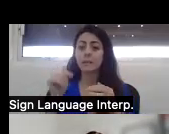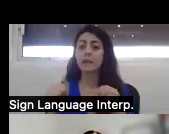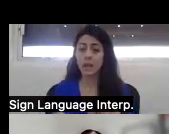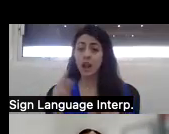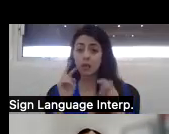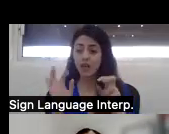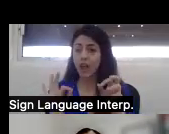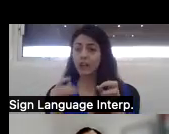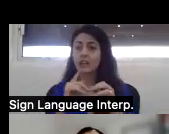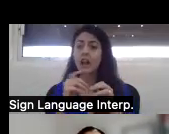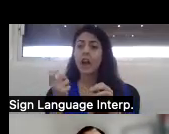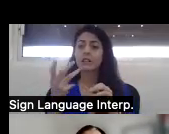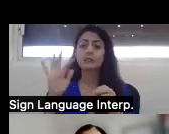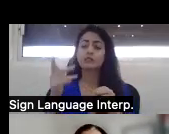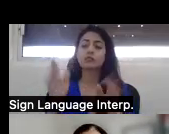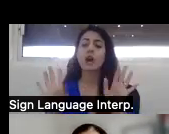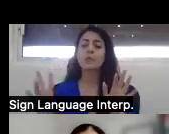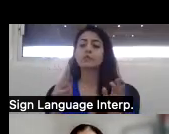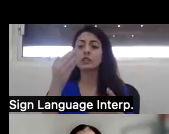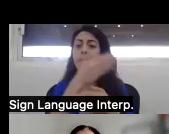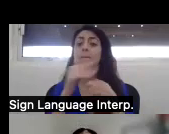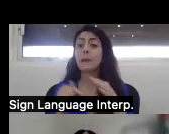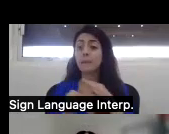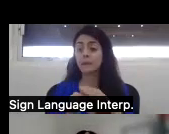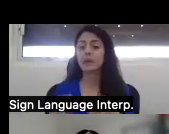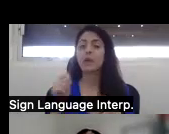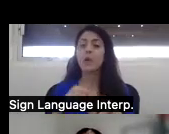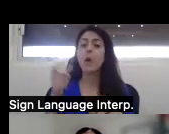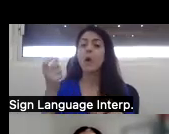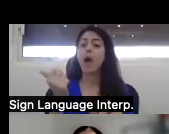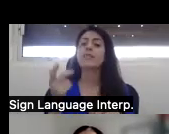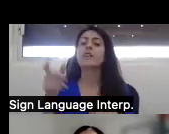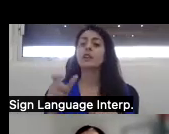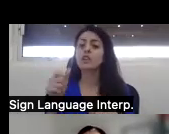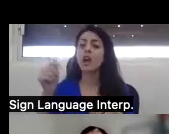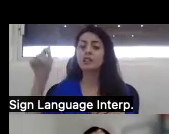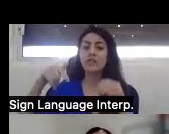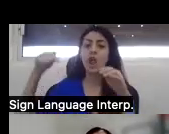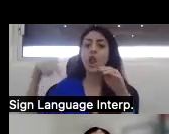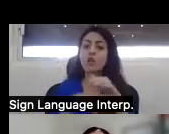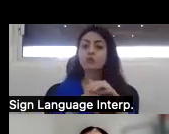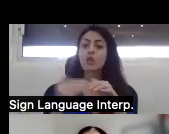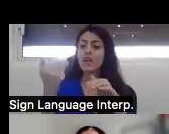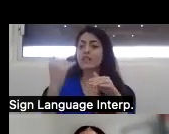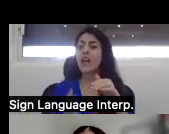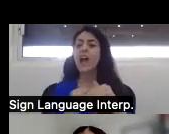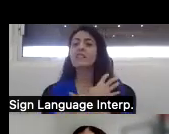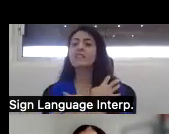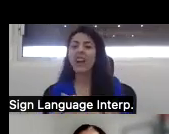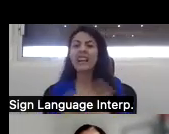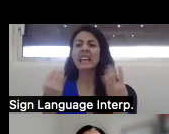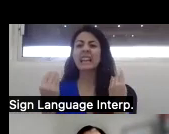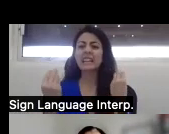disability prevalence is 11.2%, whereas this rises to 30% among